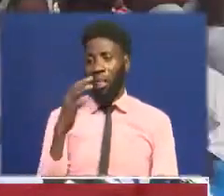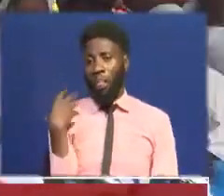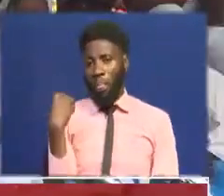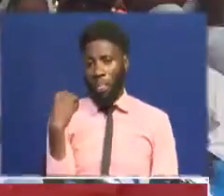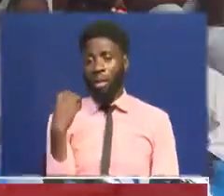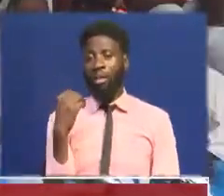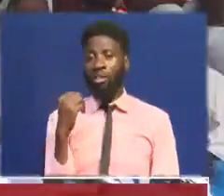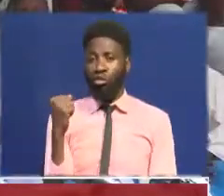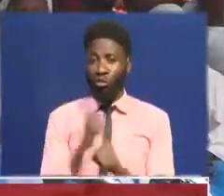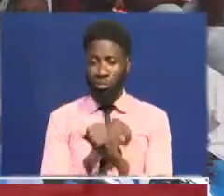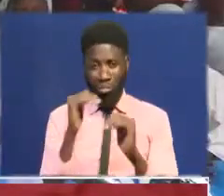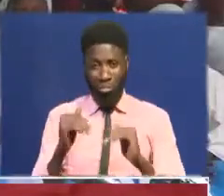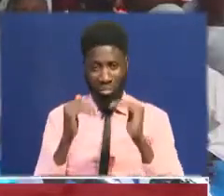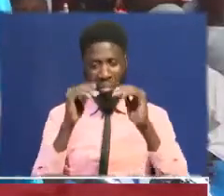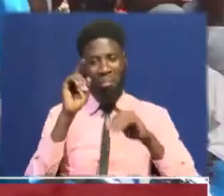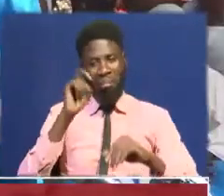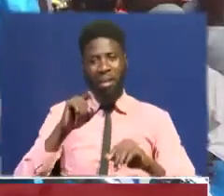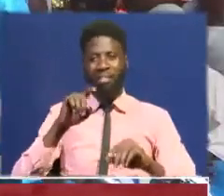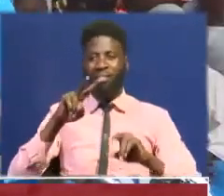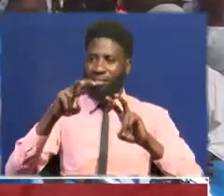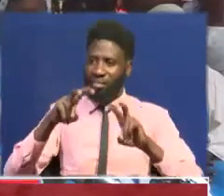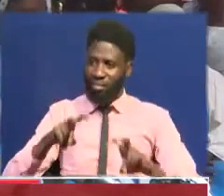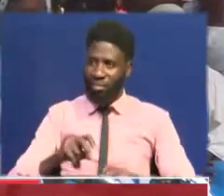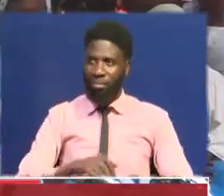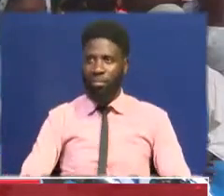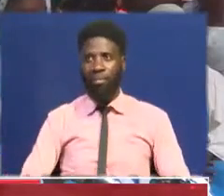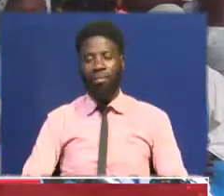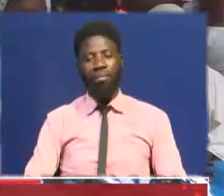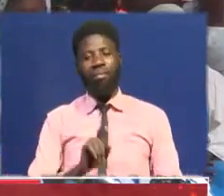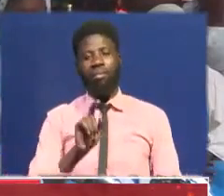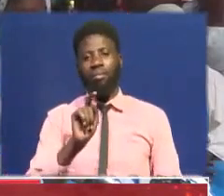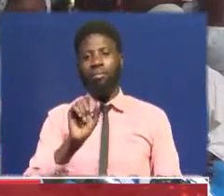Commission. TSC wanakuja mbele ya kamati yetu.